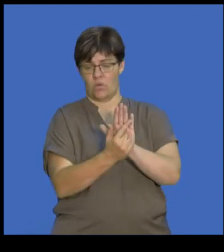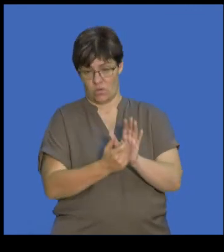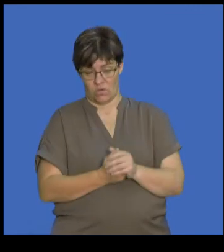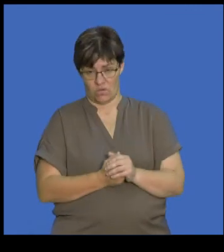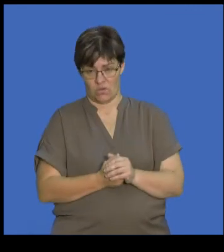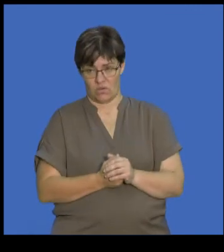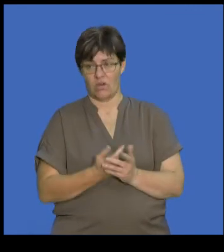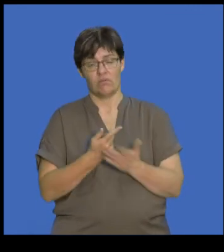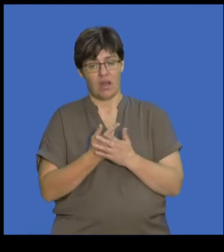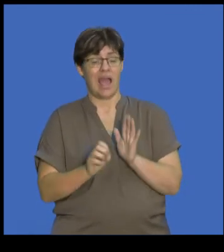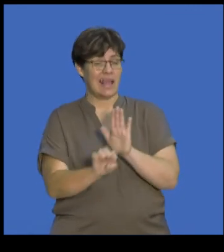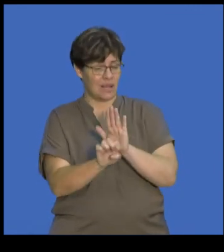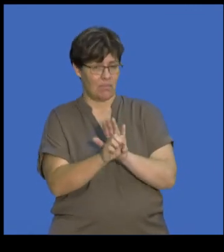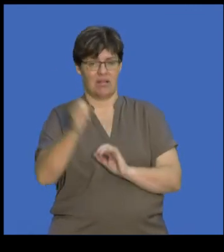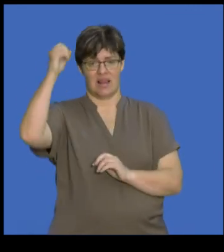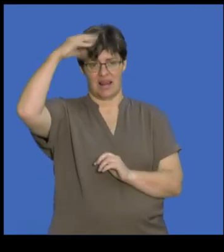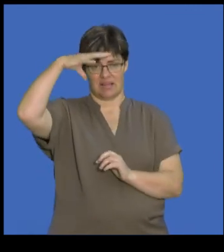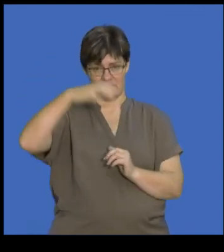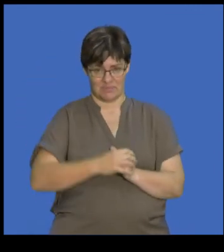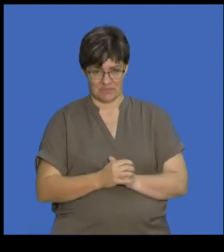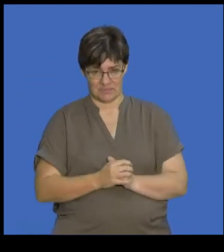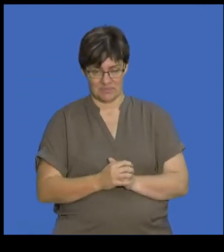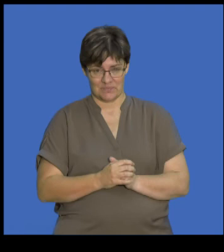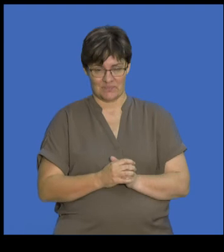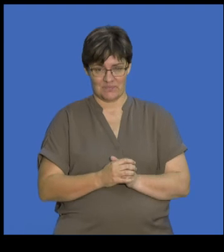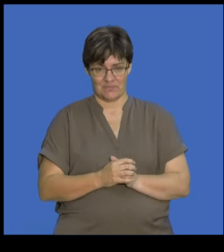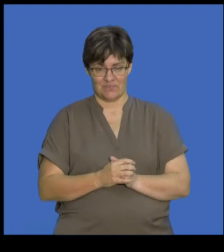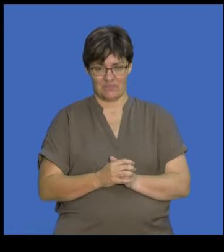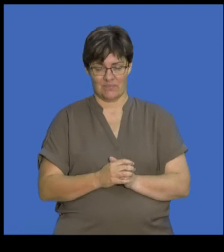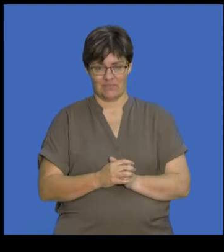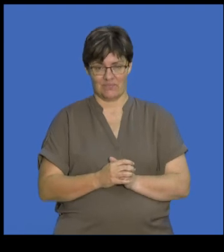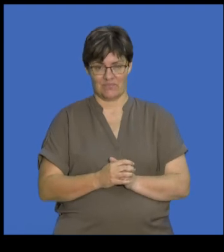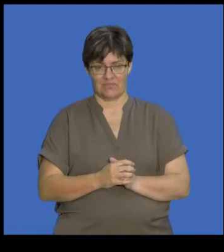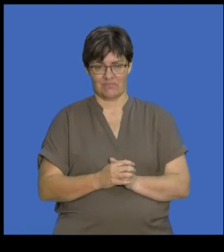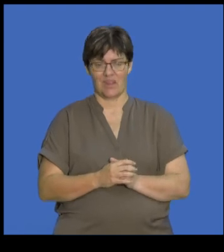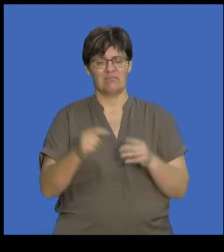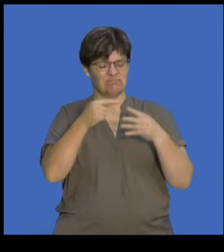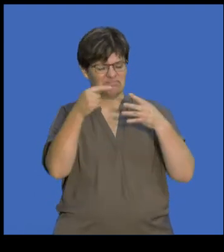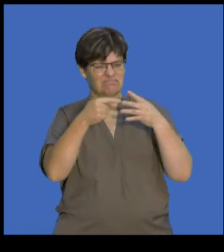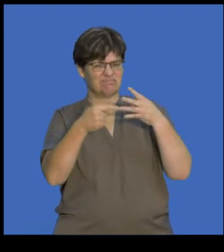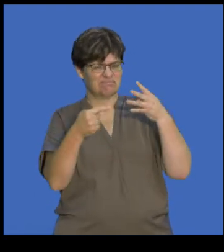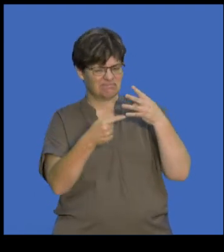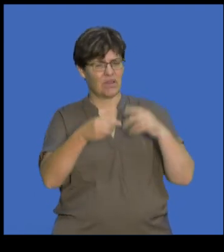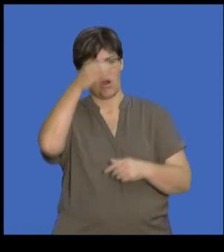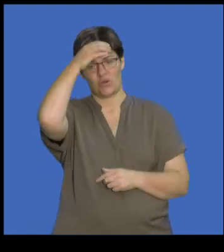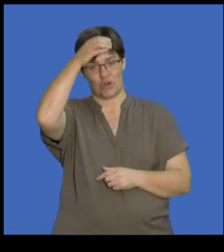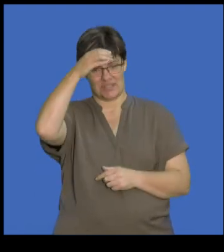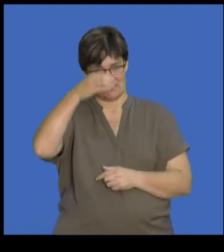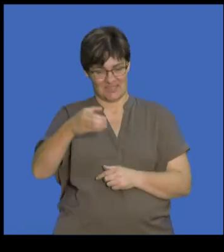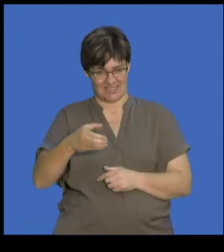light bulb, right? Okay, right. So these are the concepts that we managed